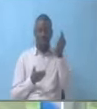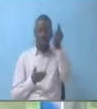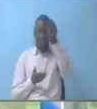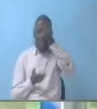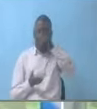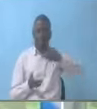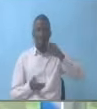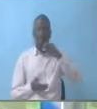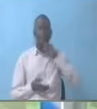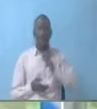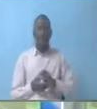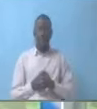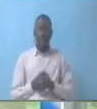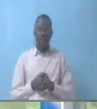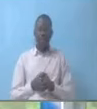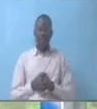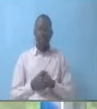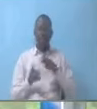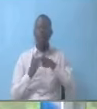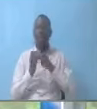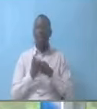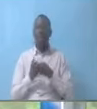is just the taxi driver.